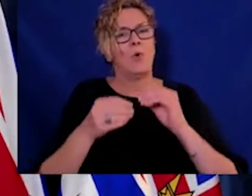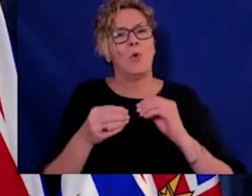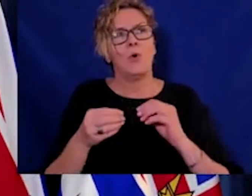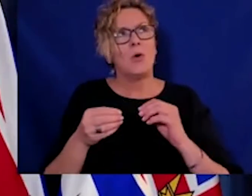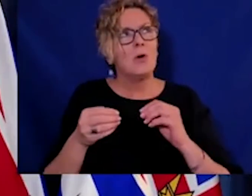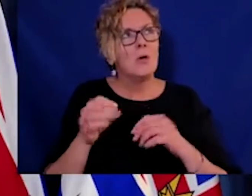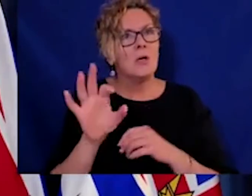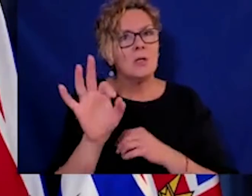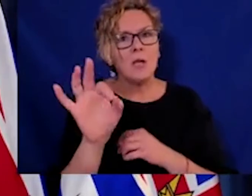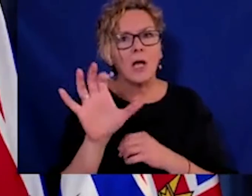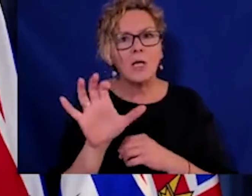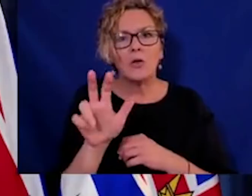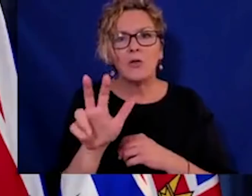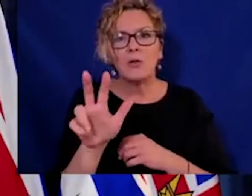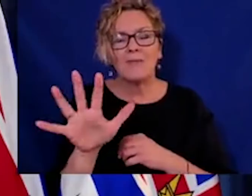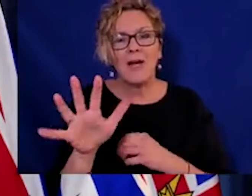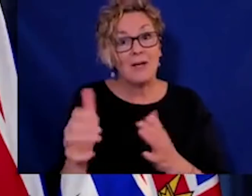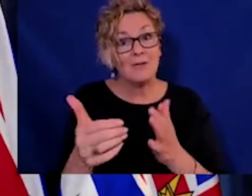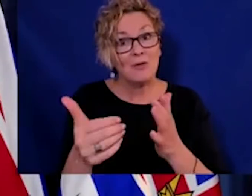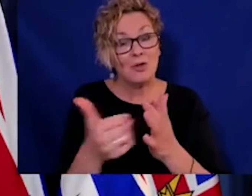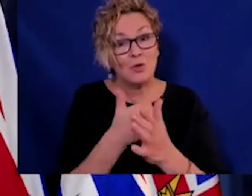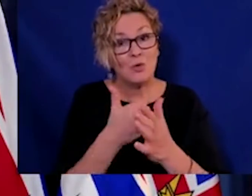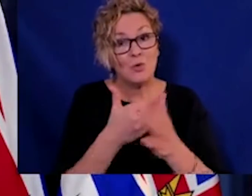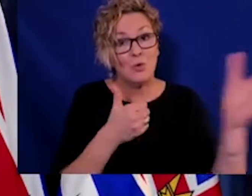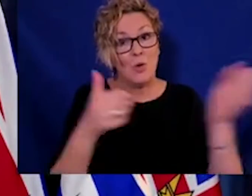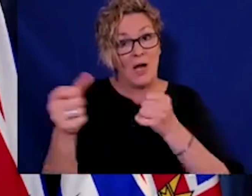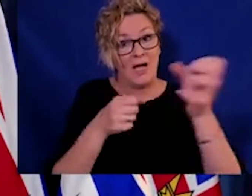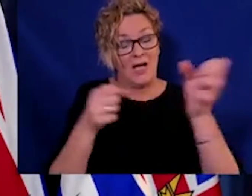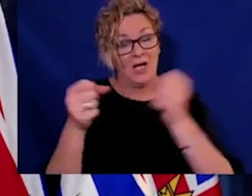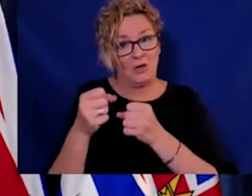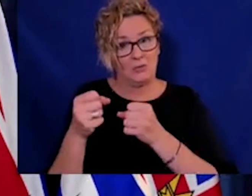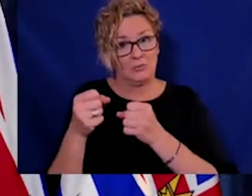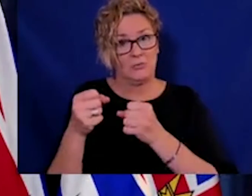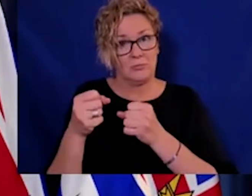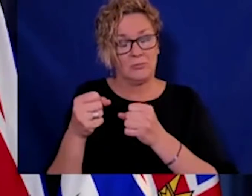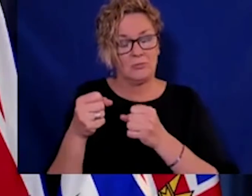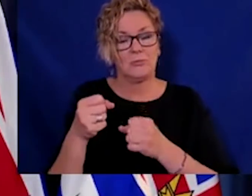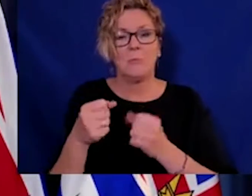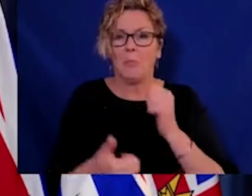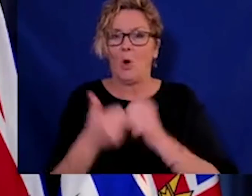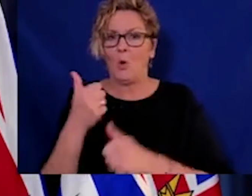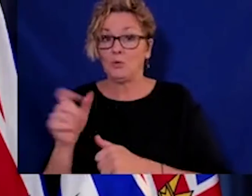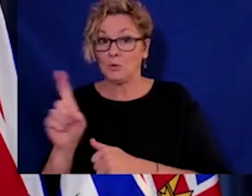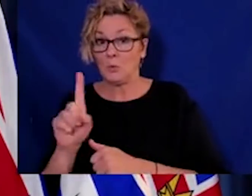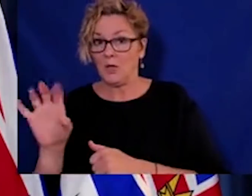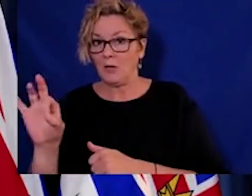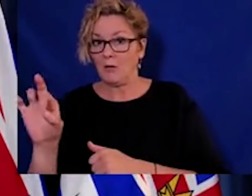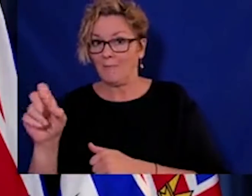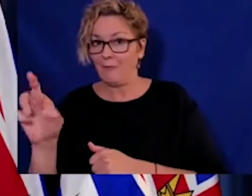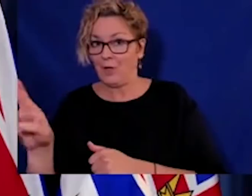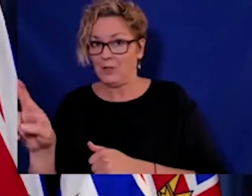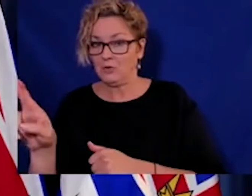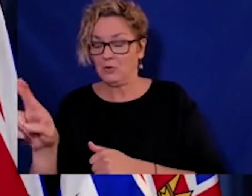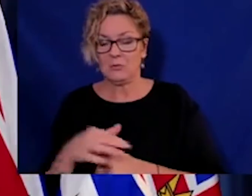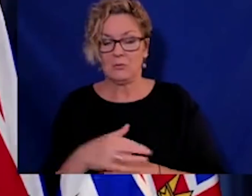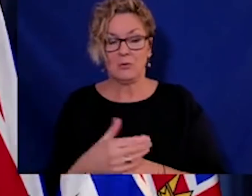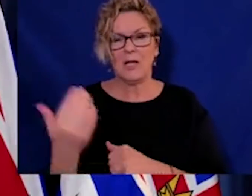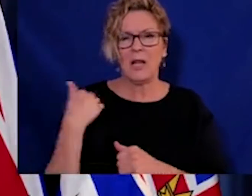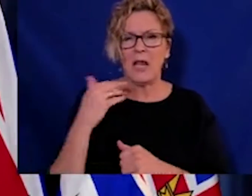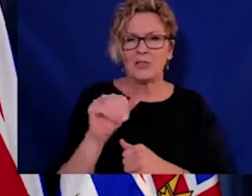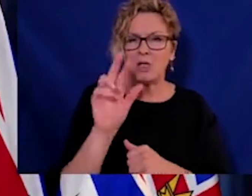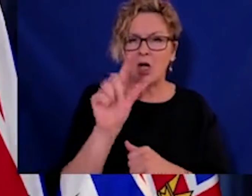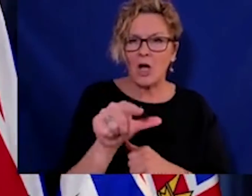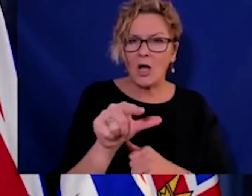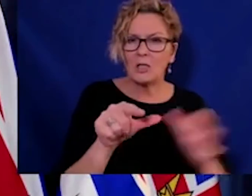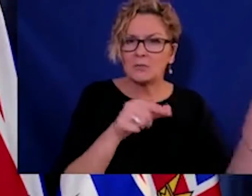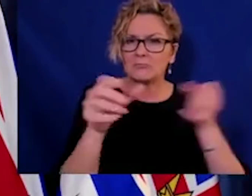the number of hires is up to 935 since the Premier announced the original plan to hire 500 in